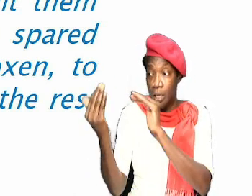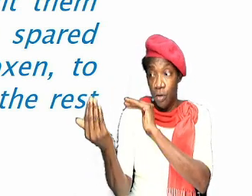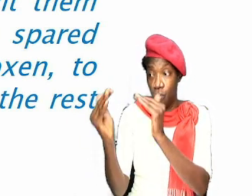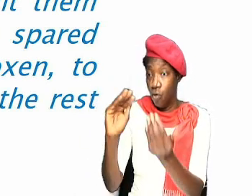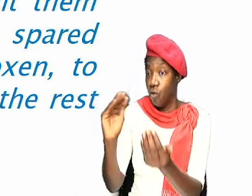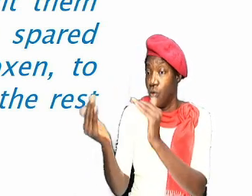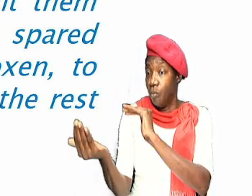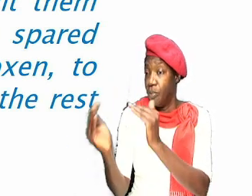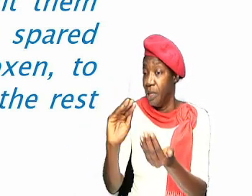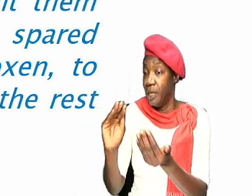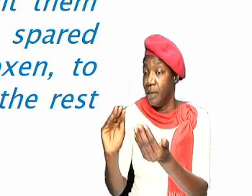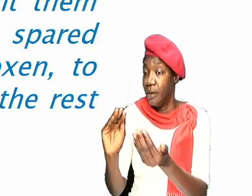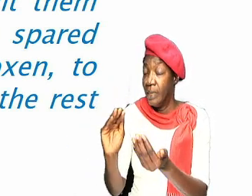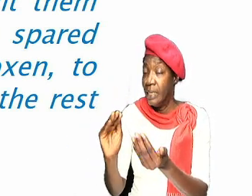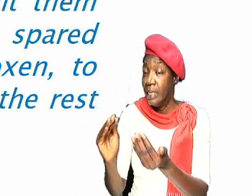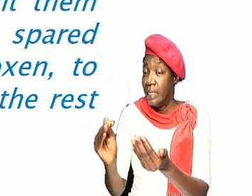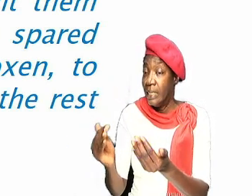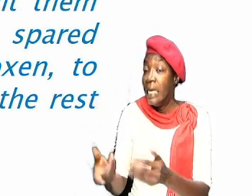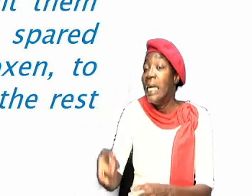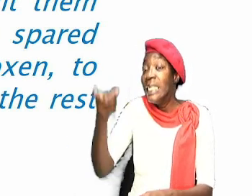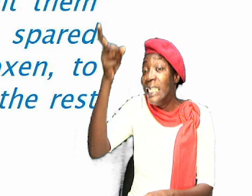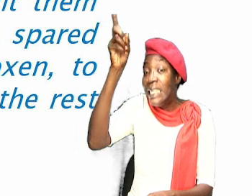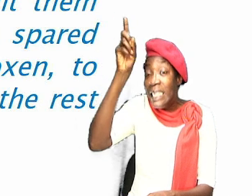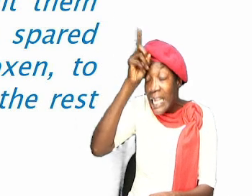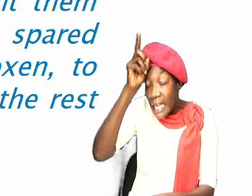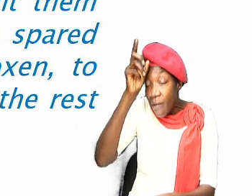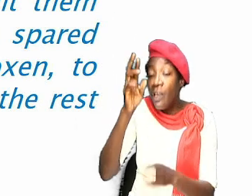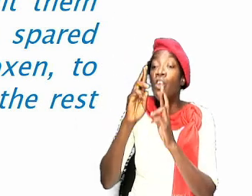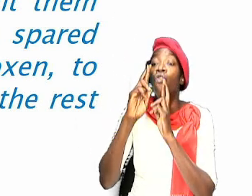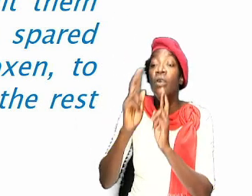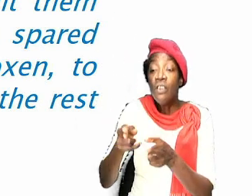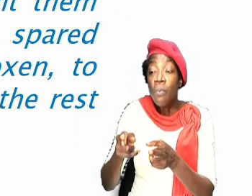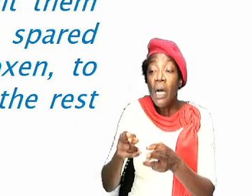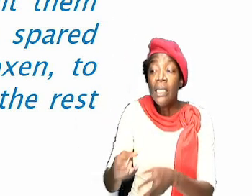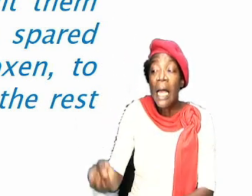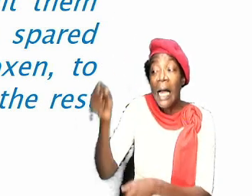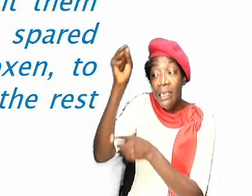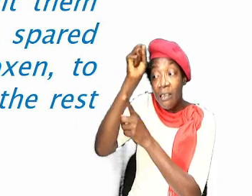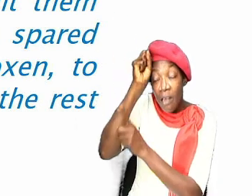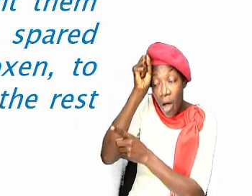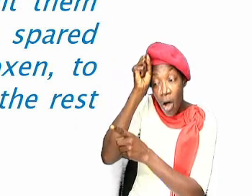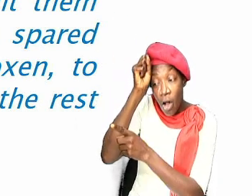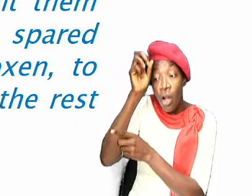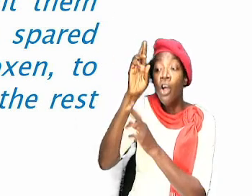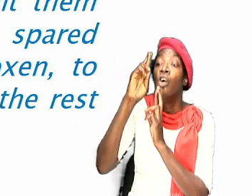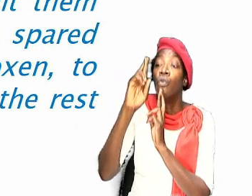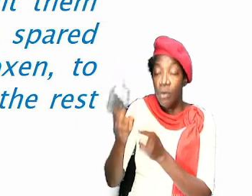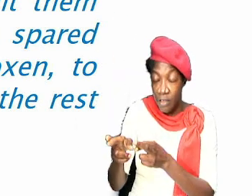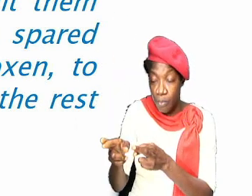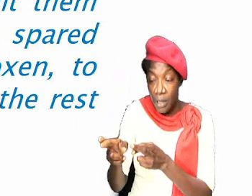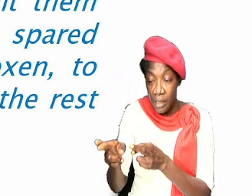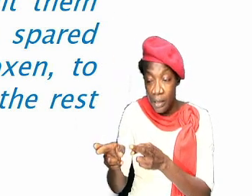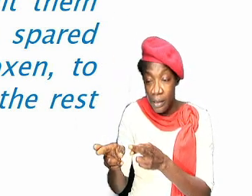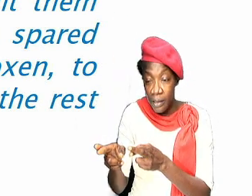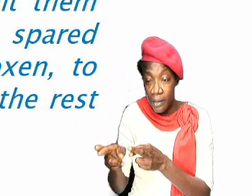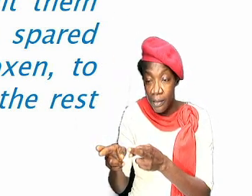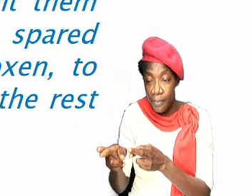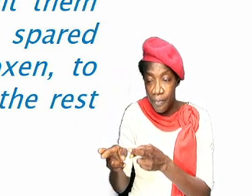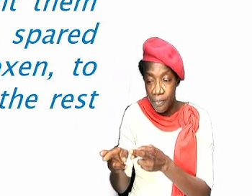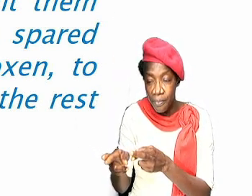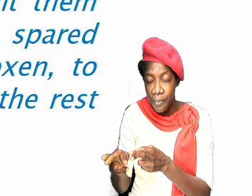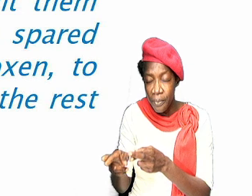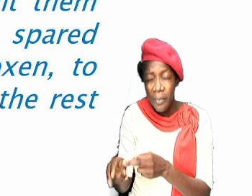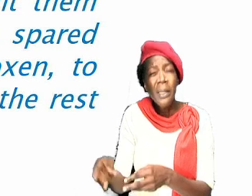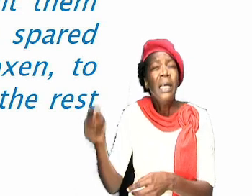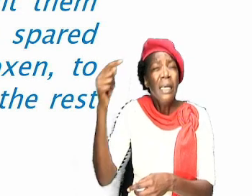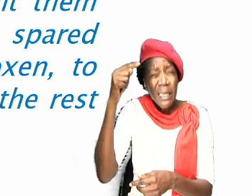between David's response to his sin and Saul's response to his sin. So you can just mark a mental